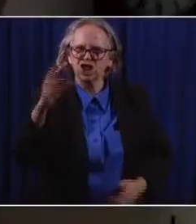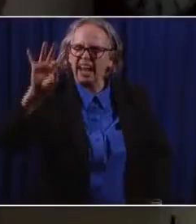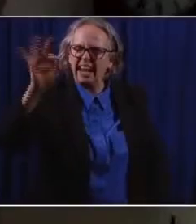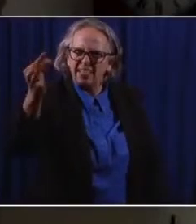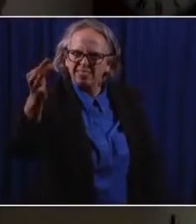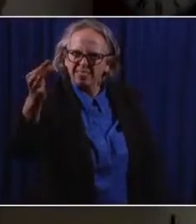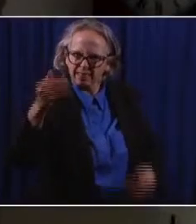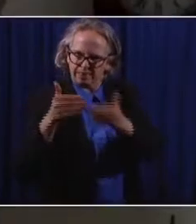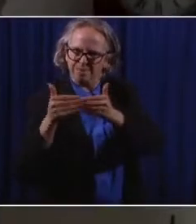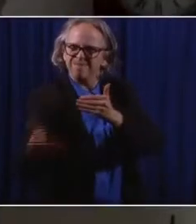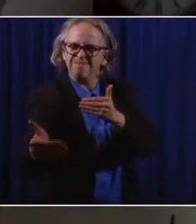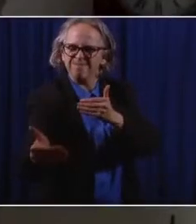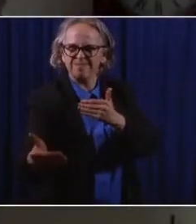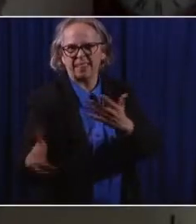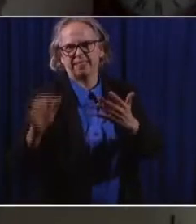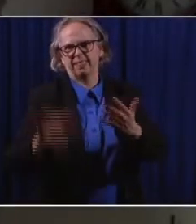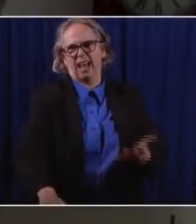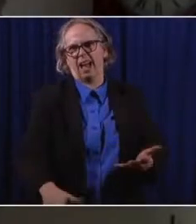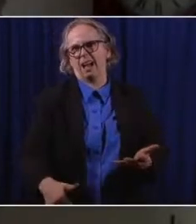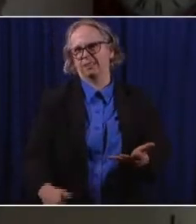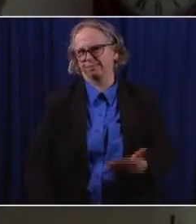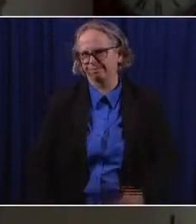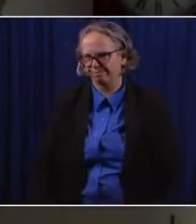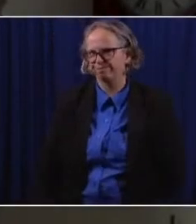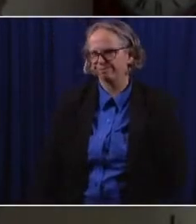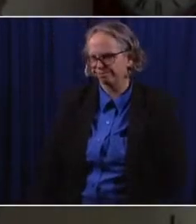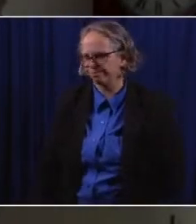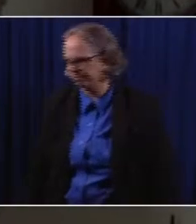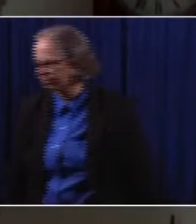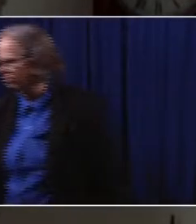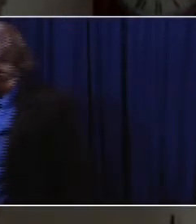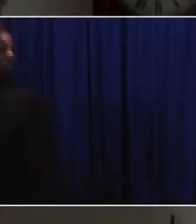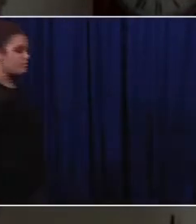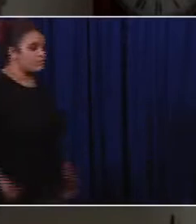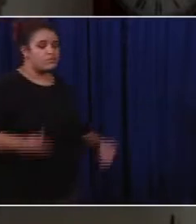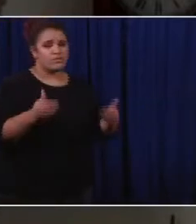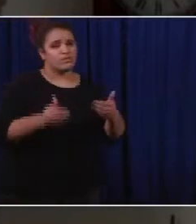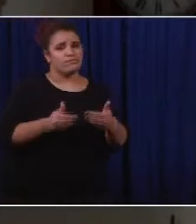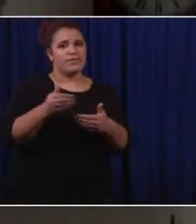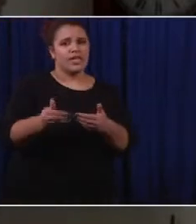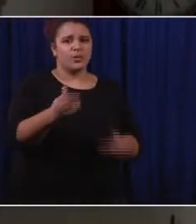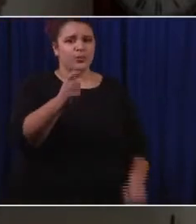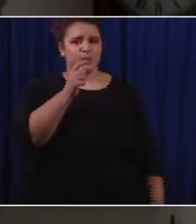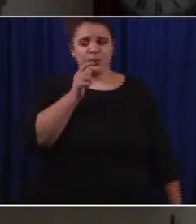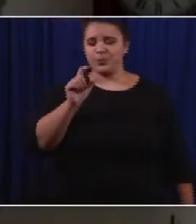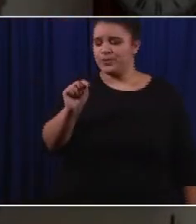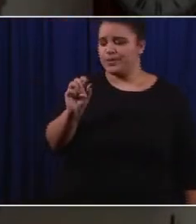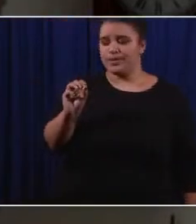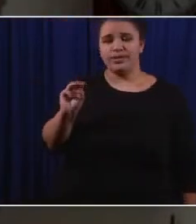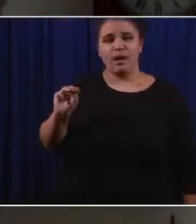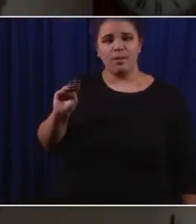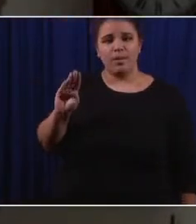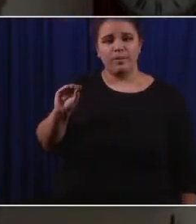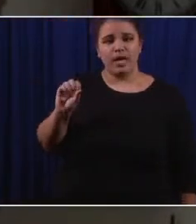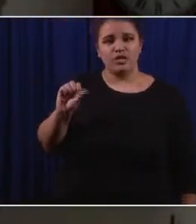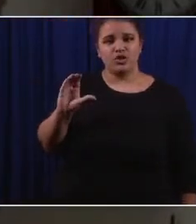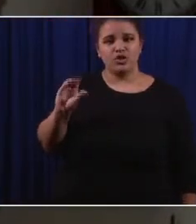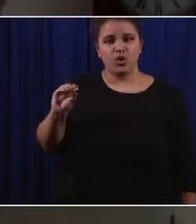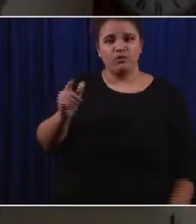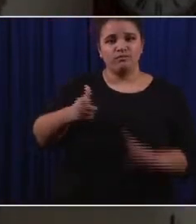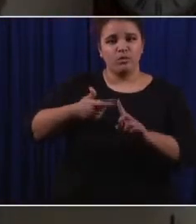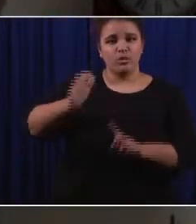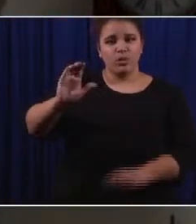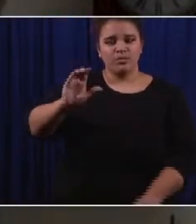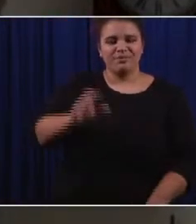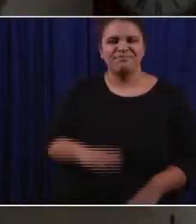Thank you. Next question is from Tom Bosco at WSYX in Columbus. Hi, Governor.